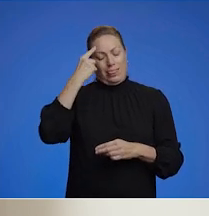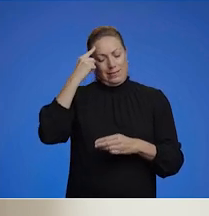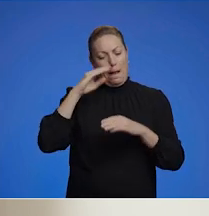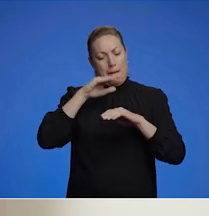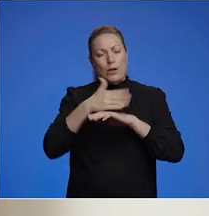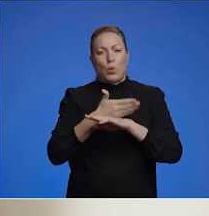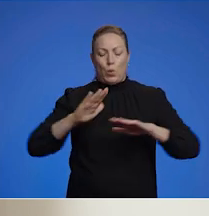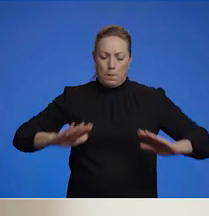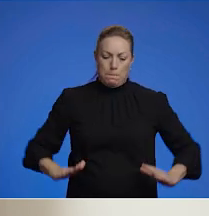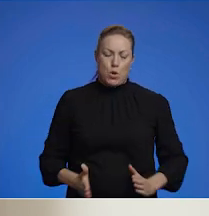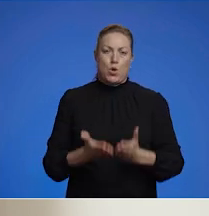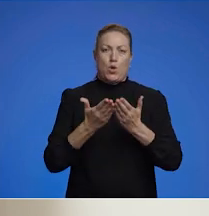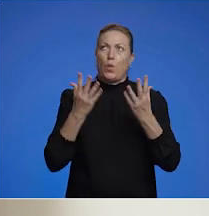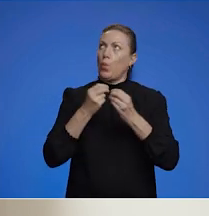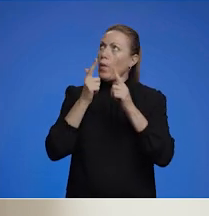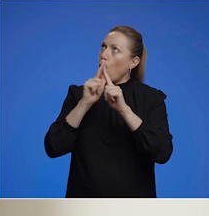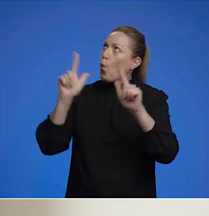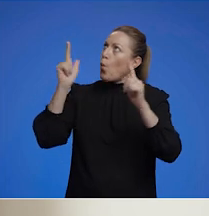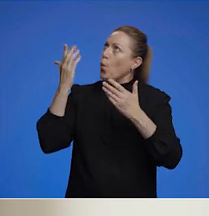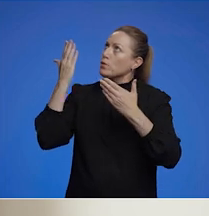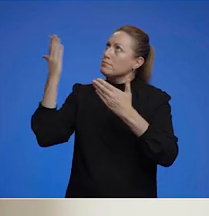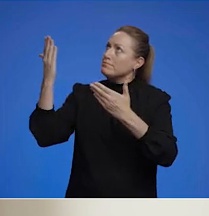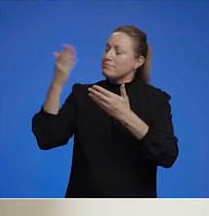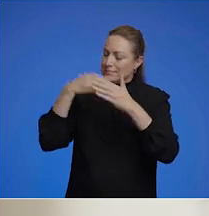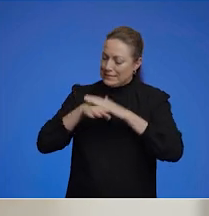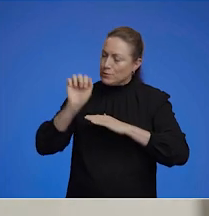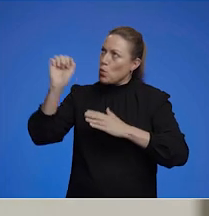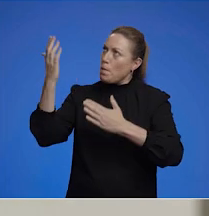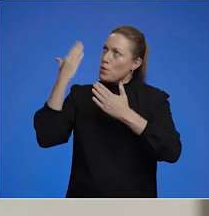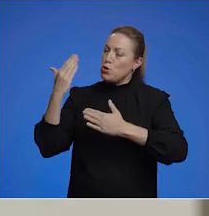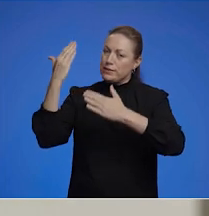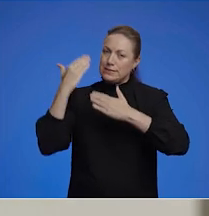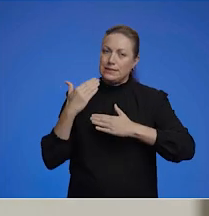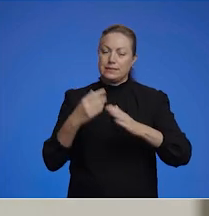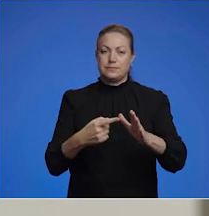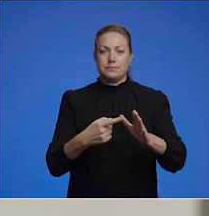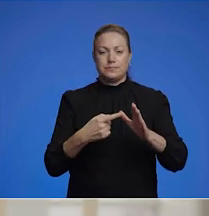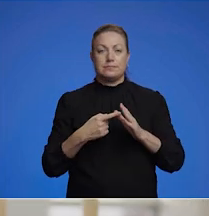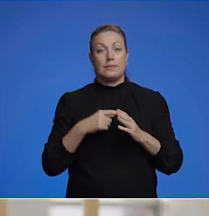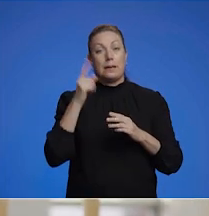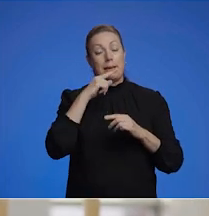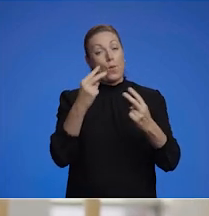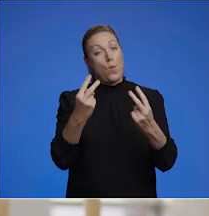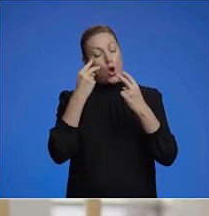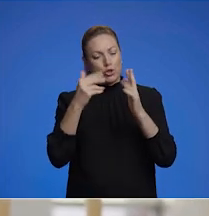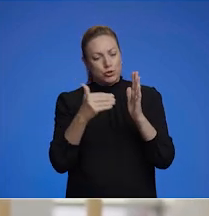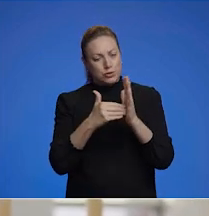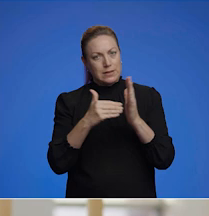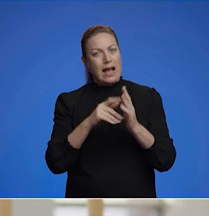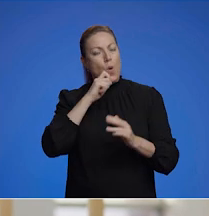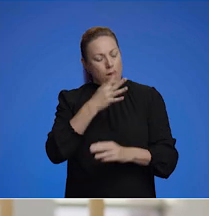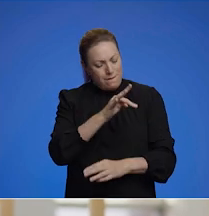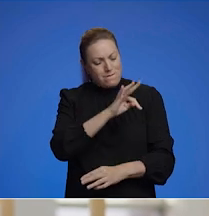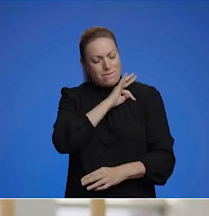the waters of rebirth. In your mercy, Lord, hear our prayer. That those gathered